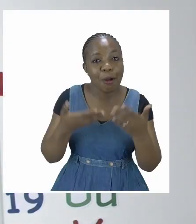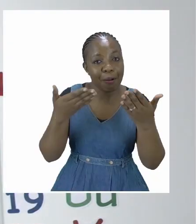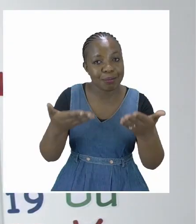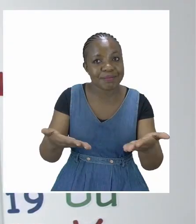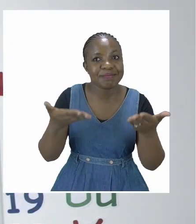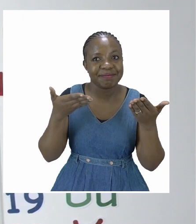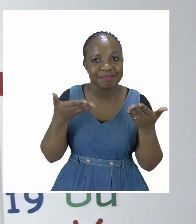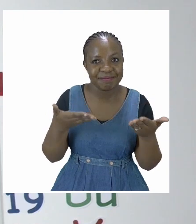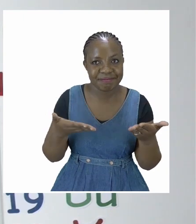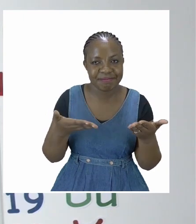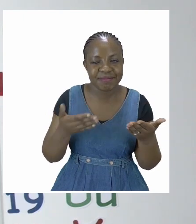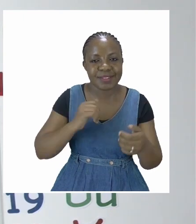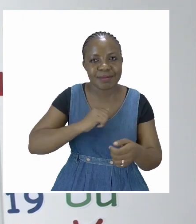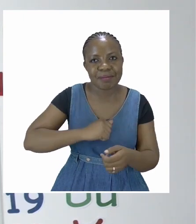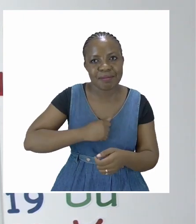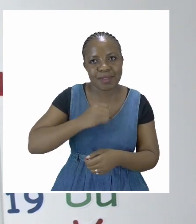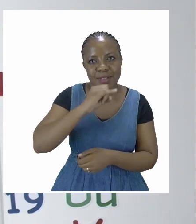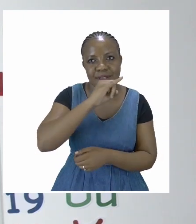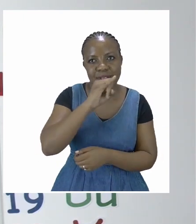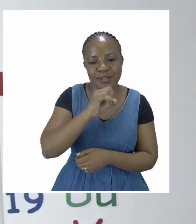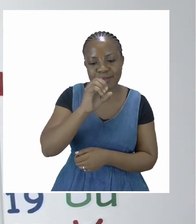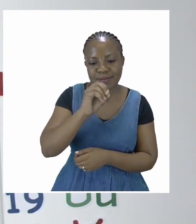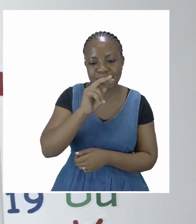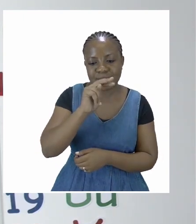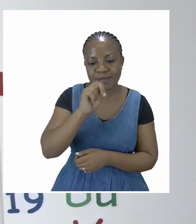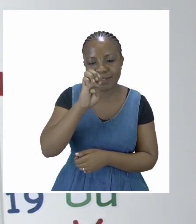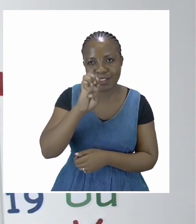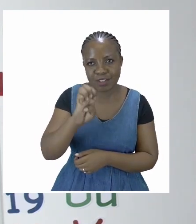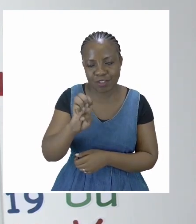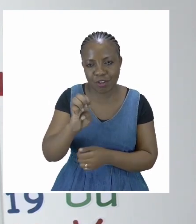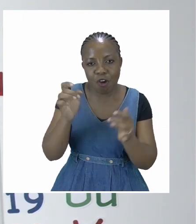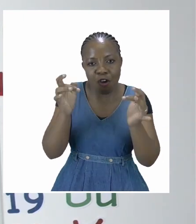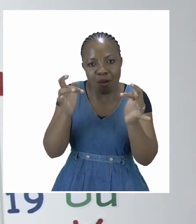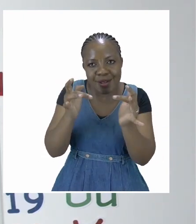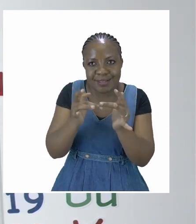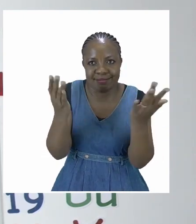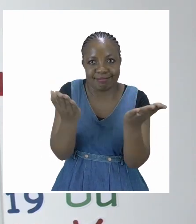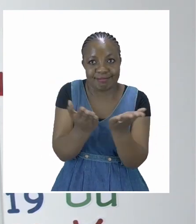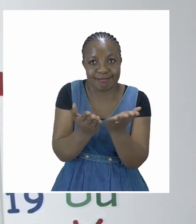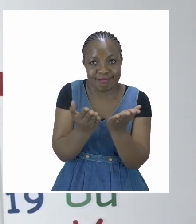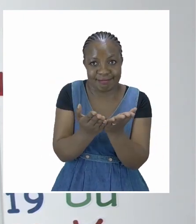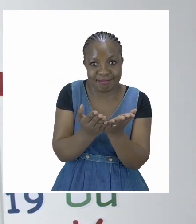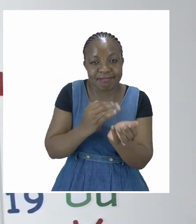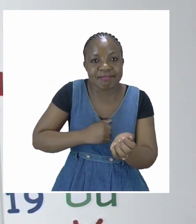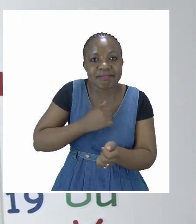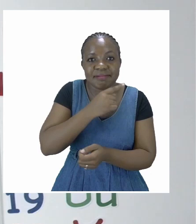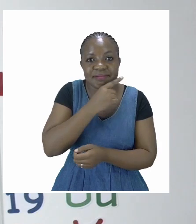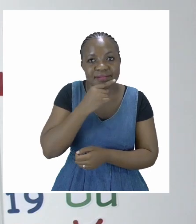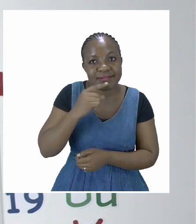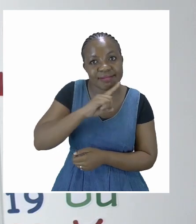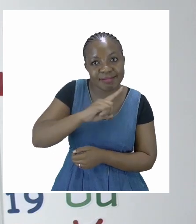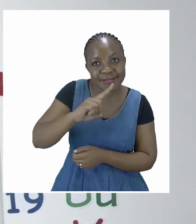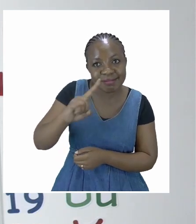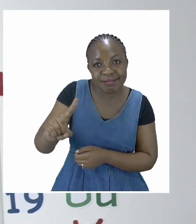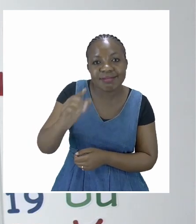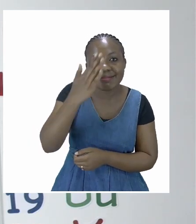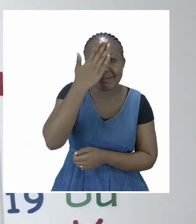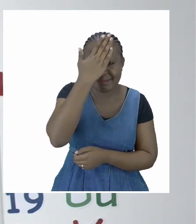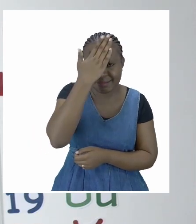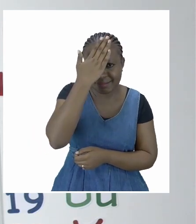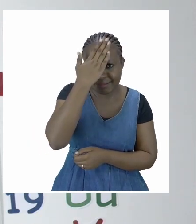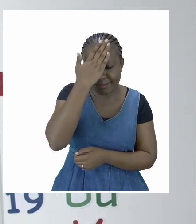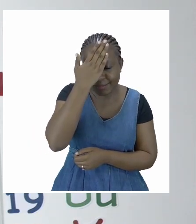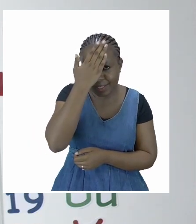Welcome to My Zone Online School. My name is Teacher Mutsa. Get your education